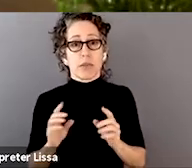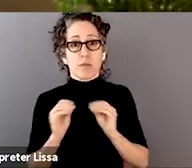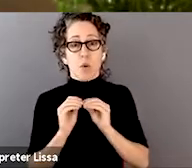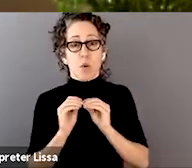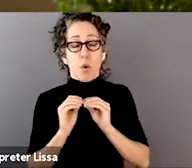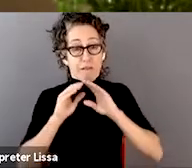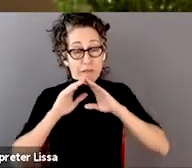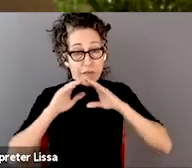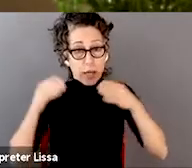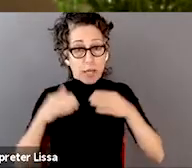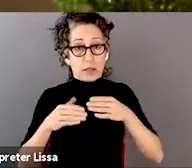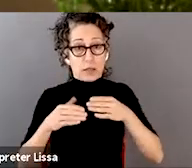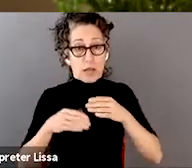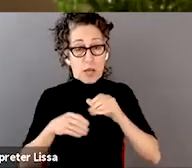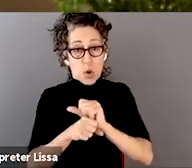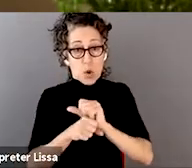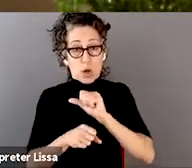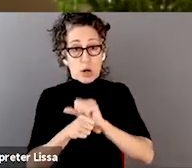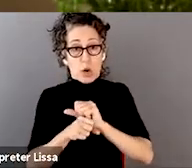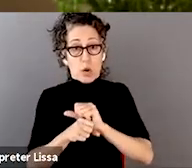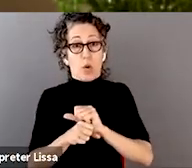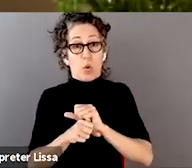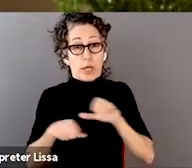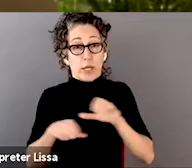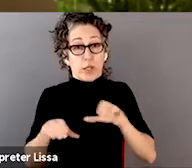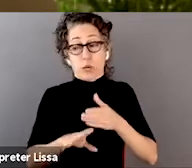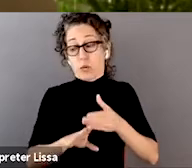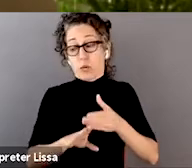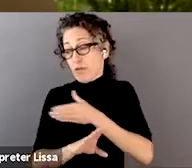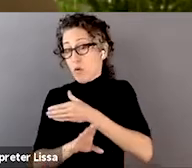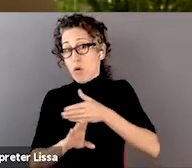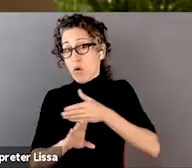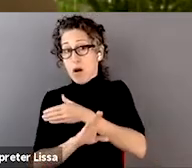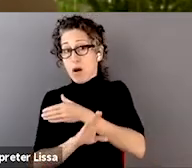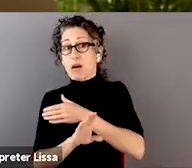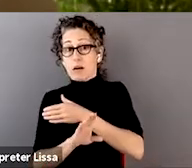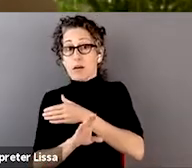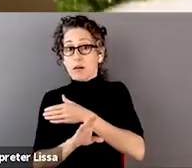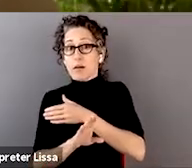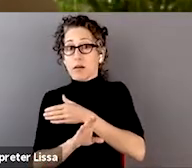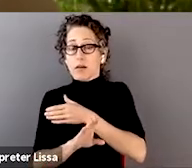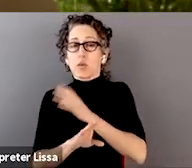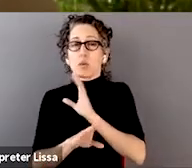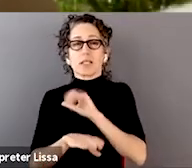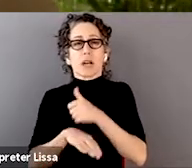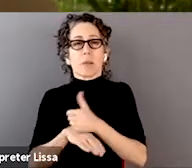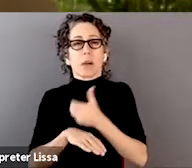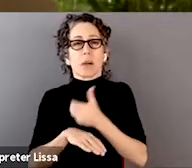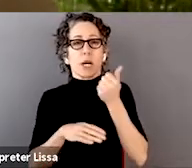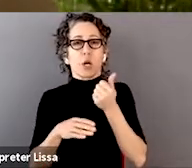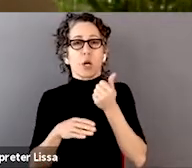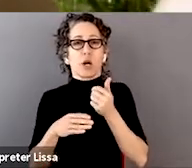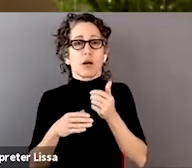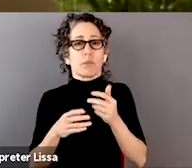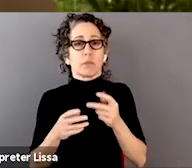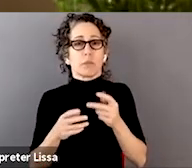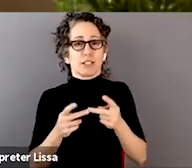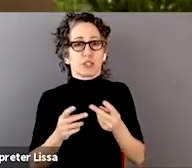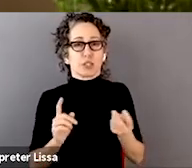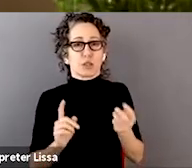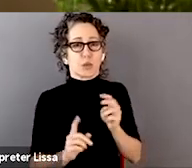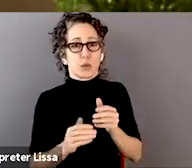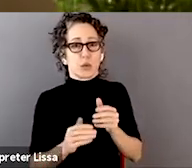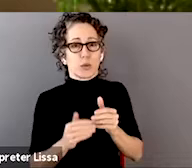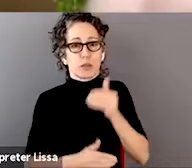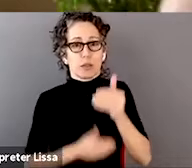to that part of the pipeline, the better position we are in terms of increasing our chances of having lesser